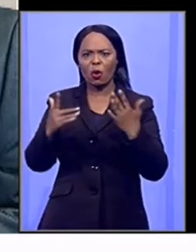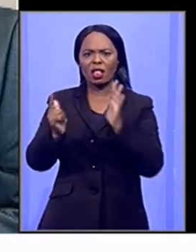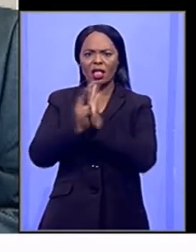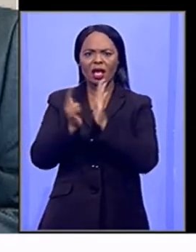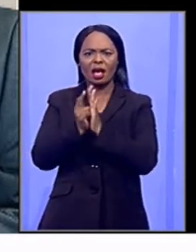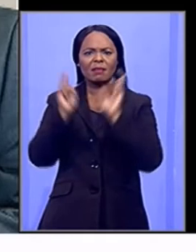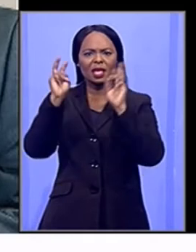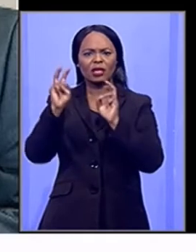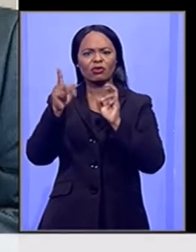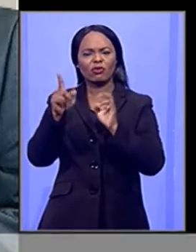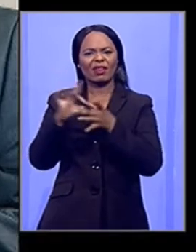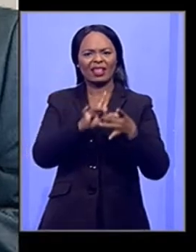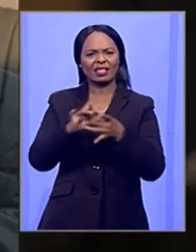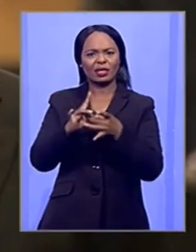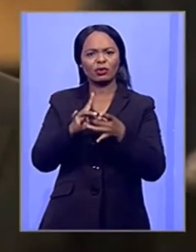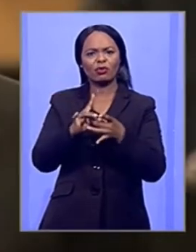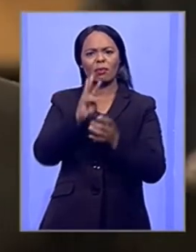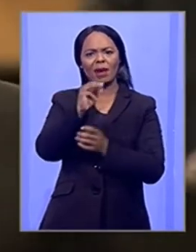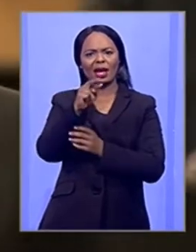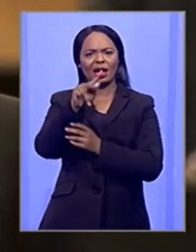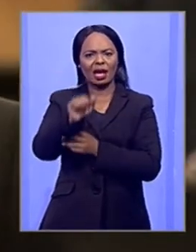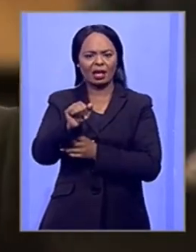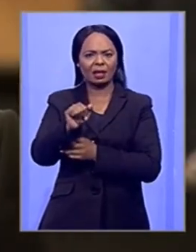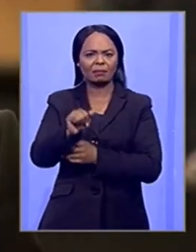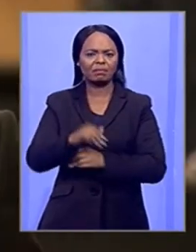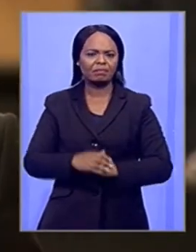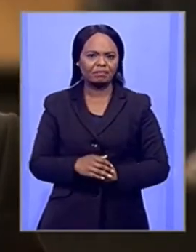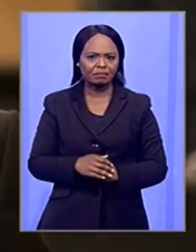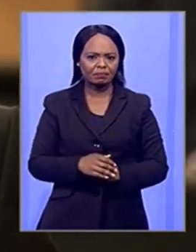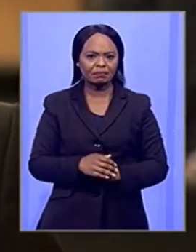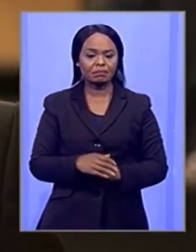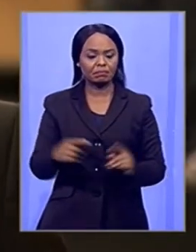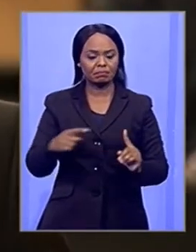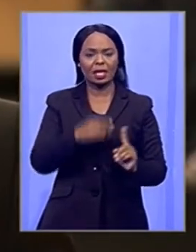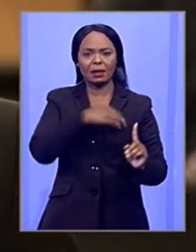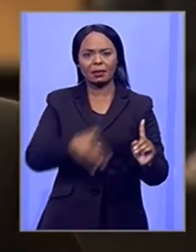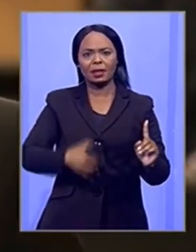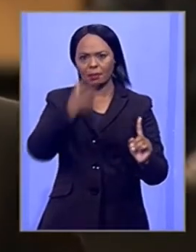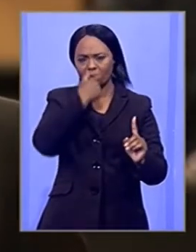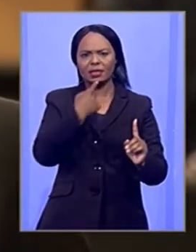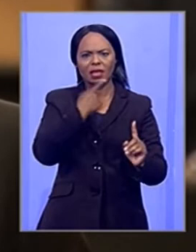to the Marikana tragedy. Mopresidente Ramaphosa o šitše a boditše gore o